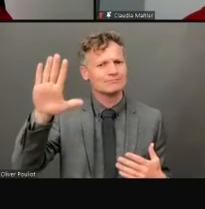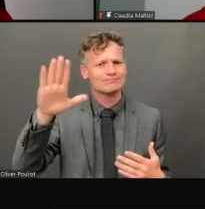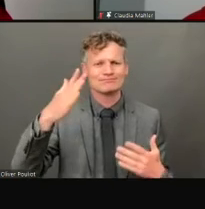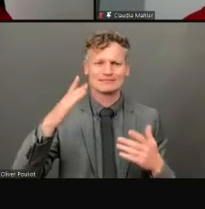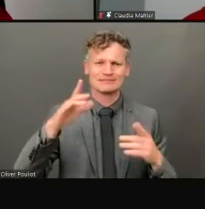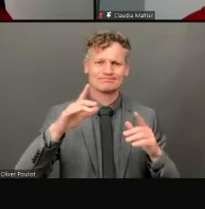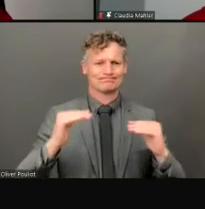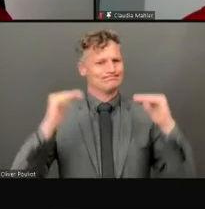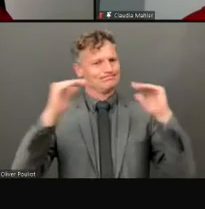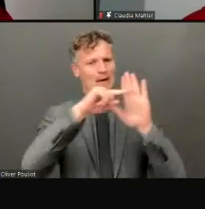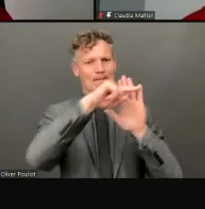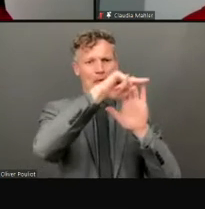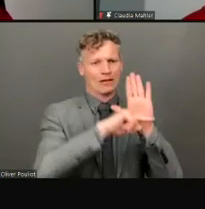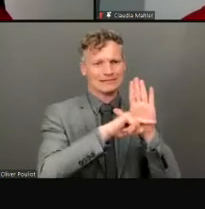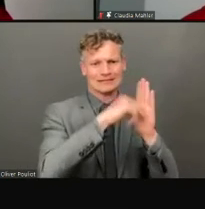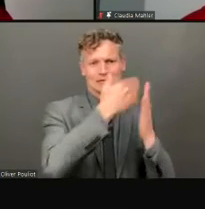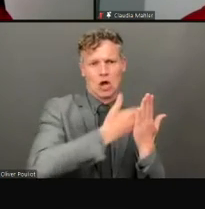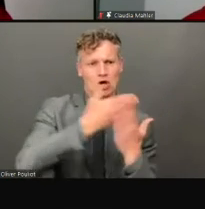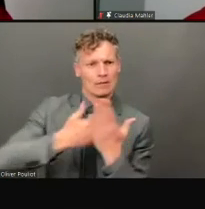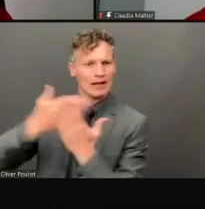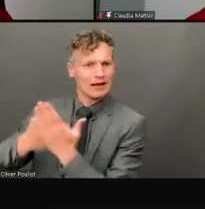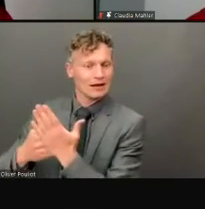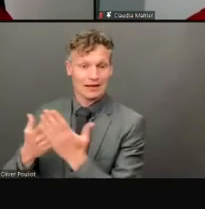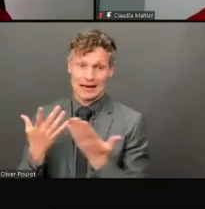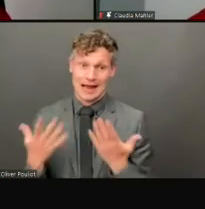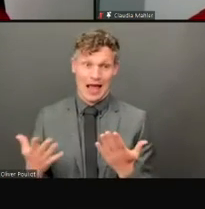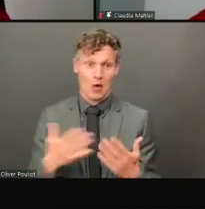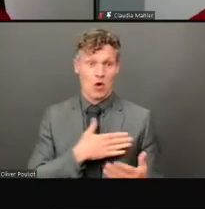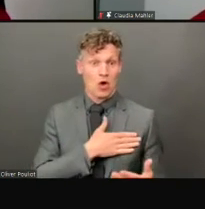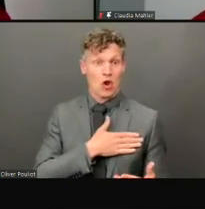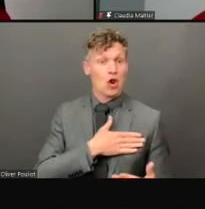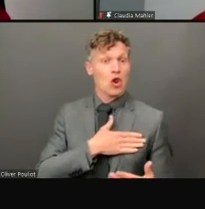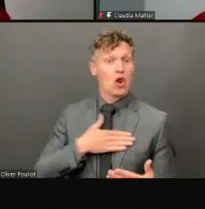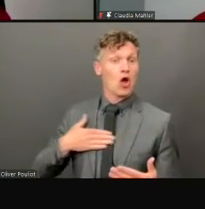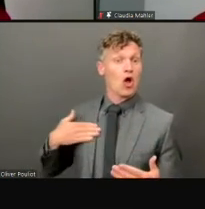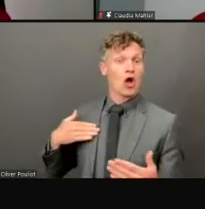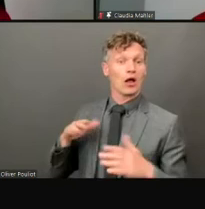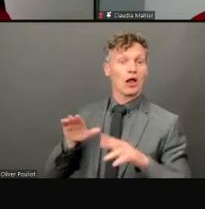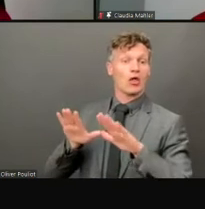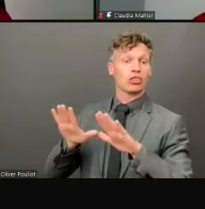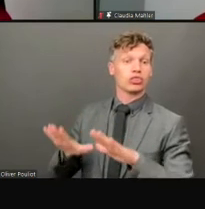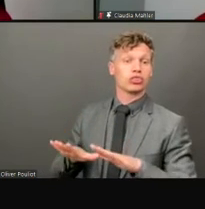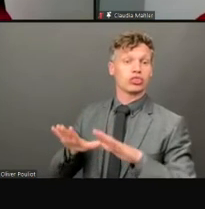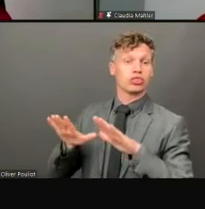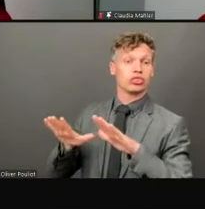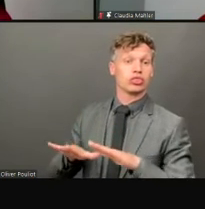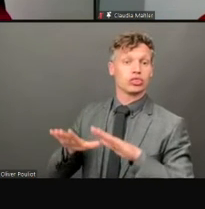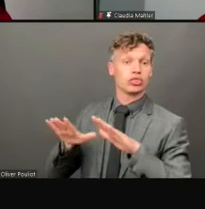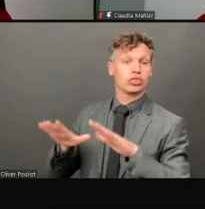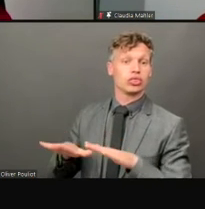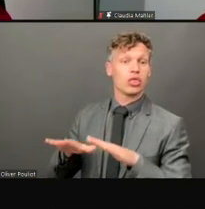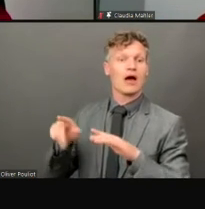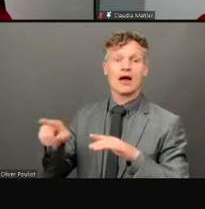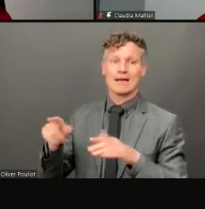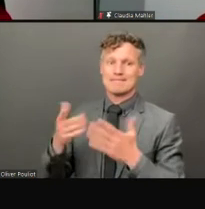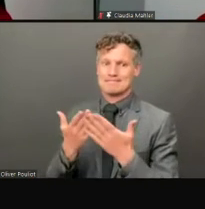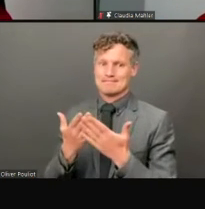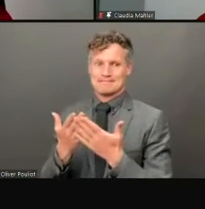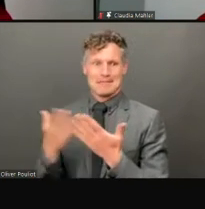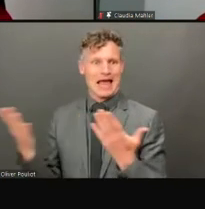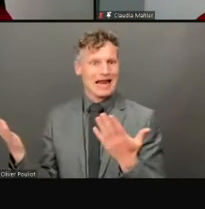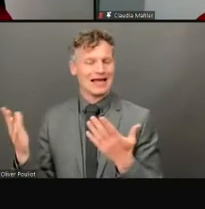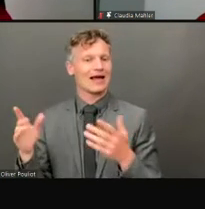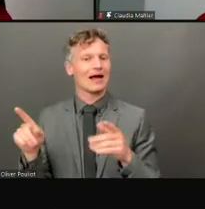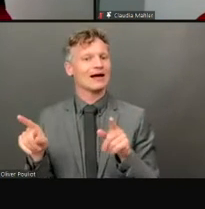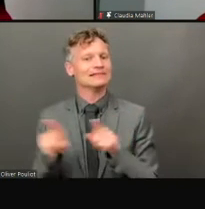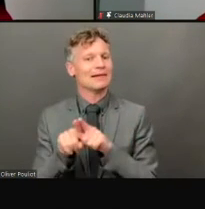long-term care is being slowly disassociated from institutional or residential options. And I think